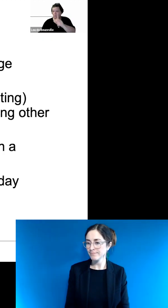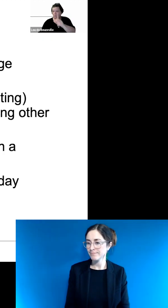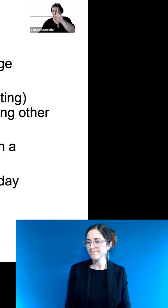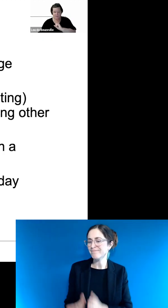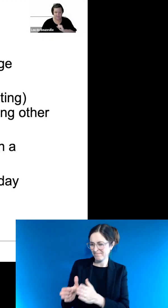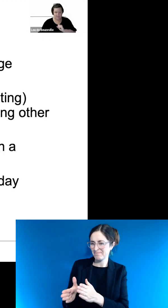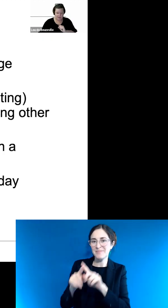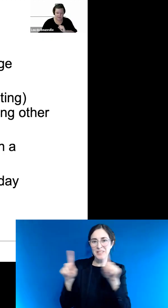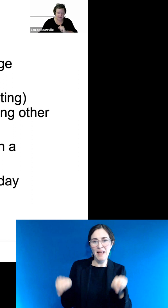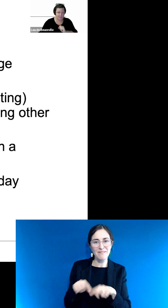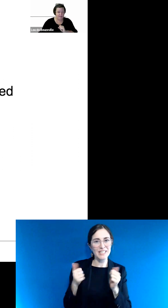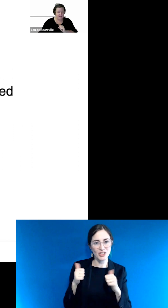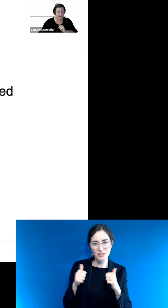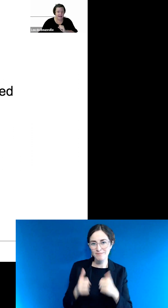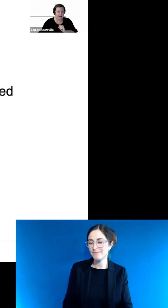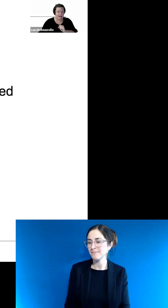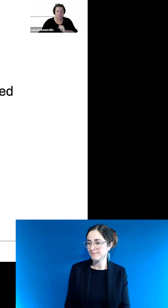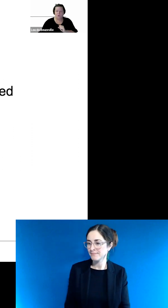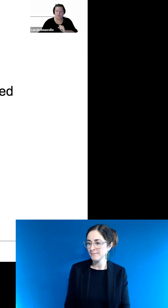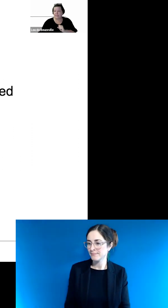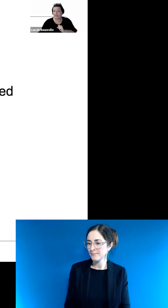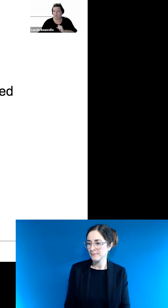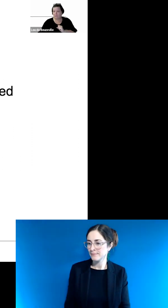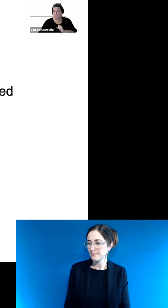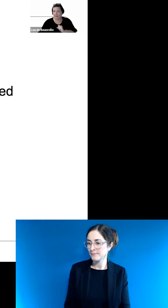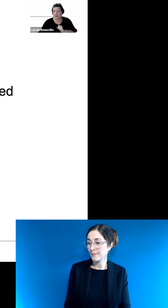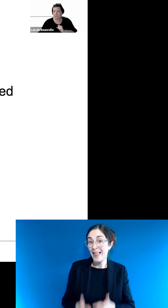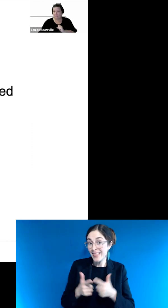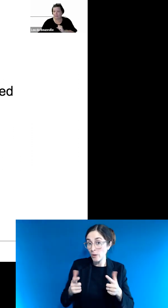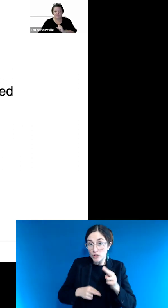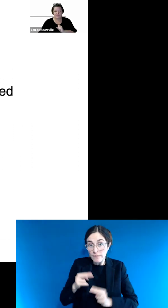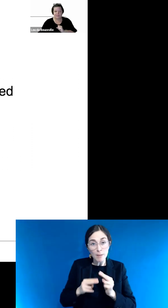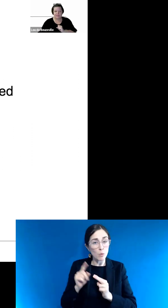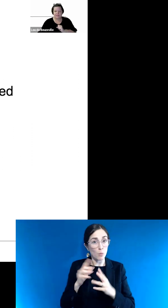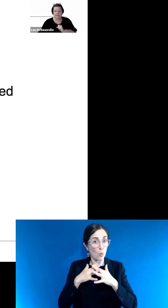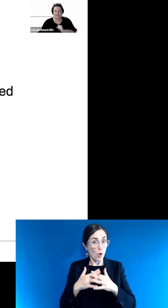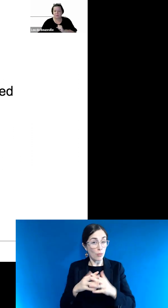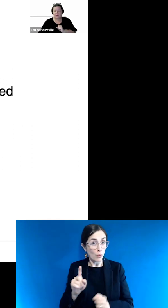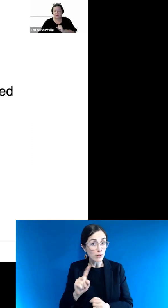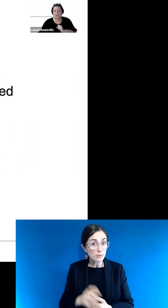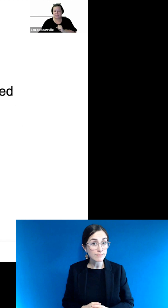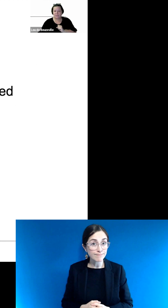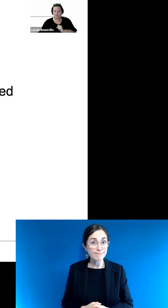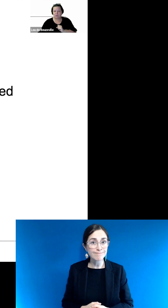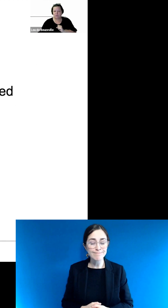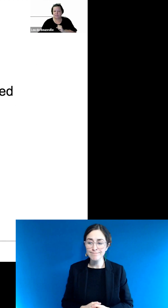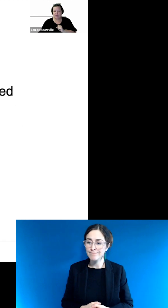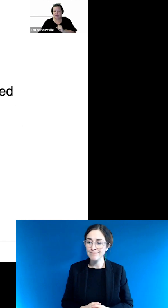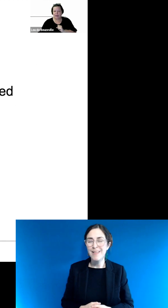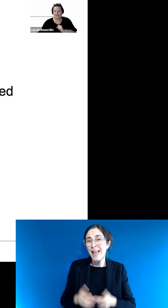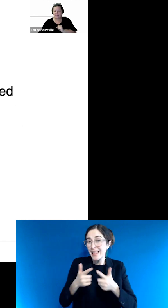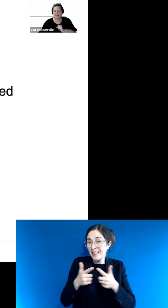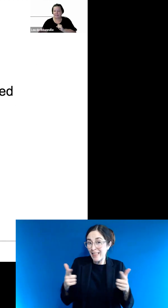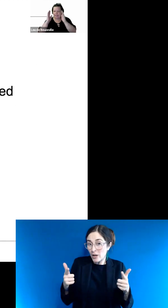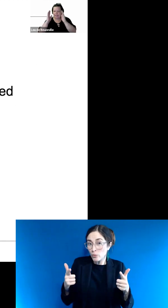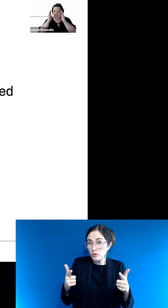are a great resource. I said that. What is helpful for language development? Language that's produced in a way